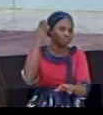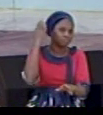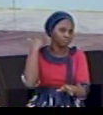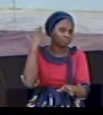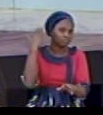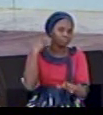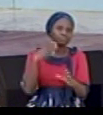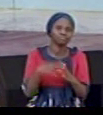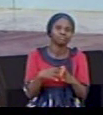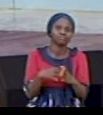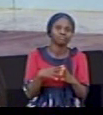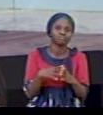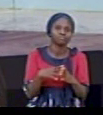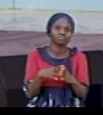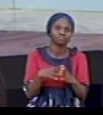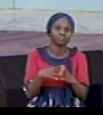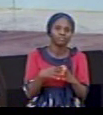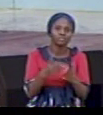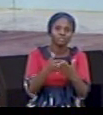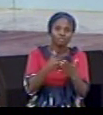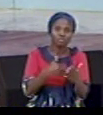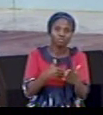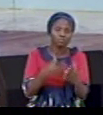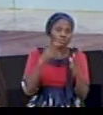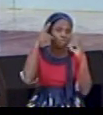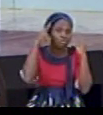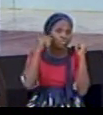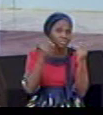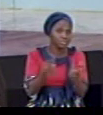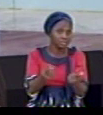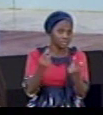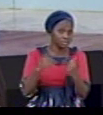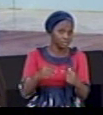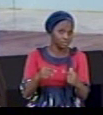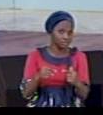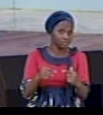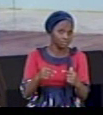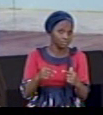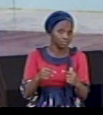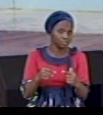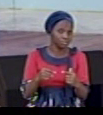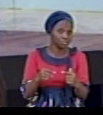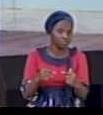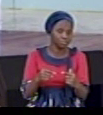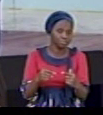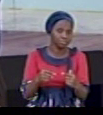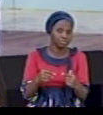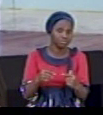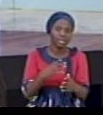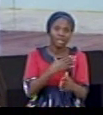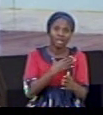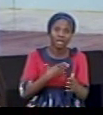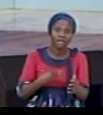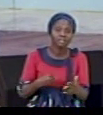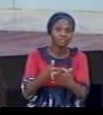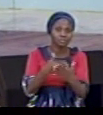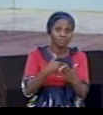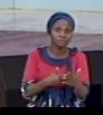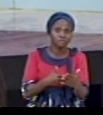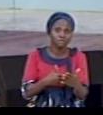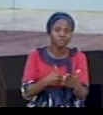ago, before Moses came on the scene, and before